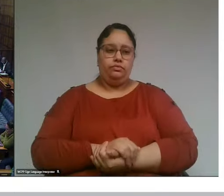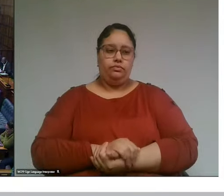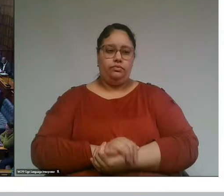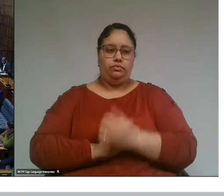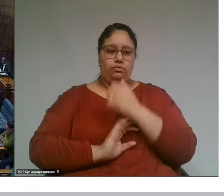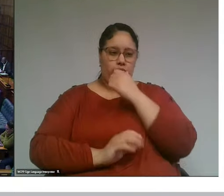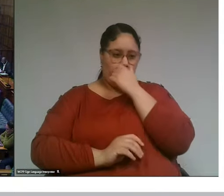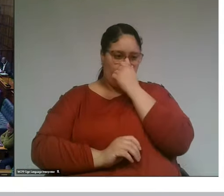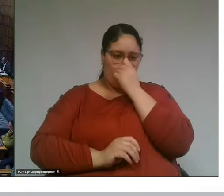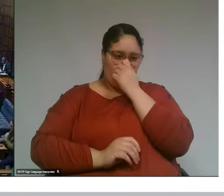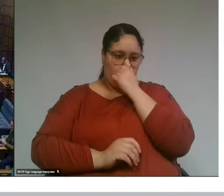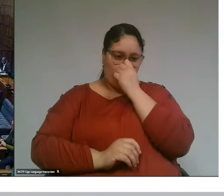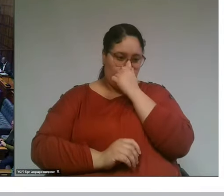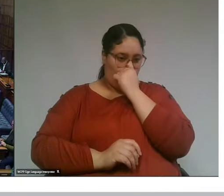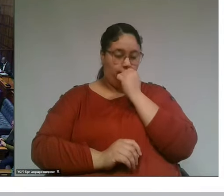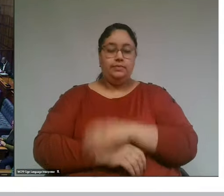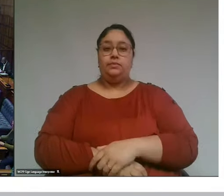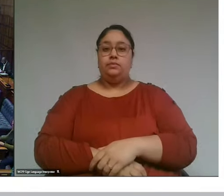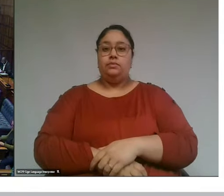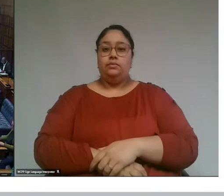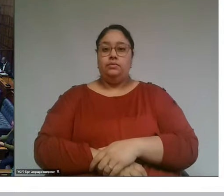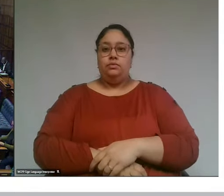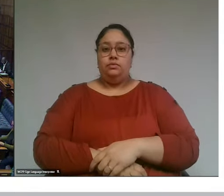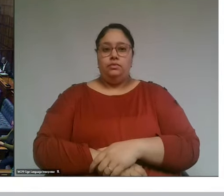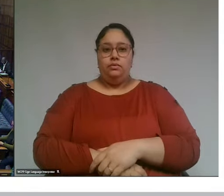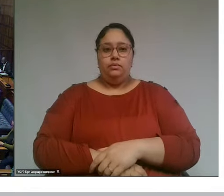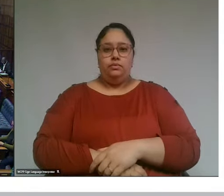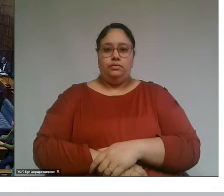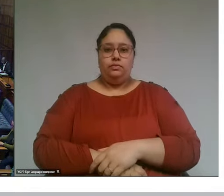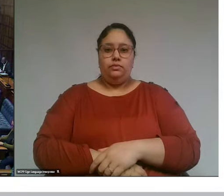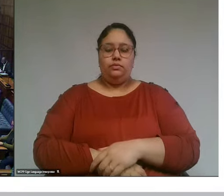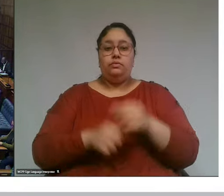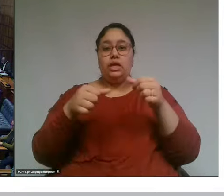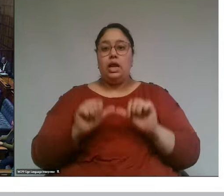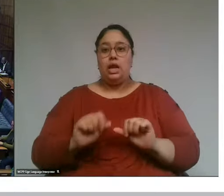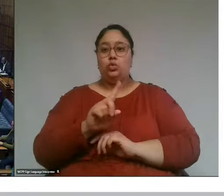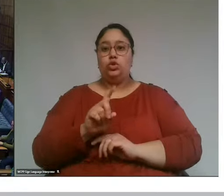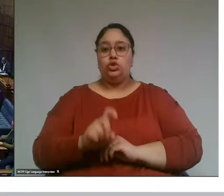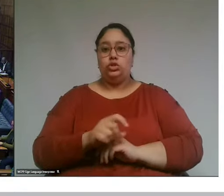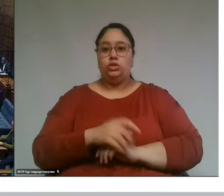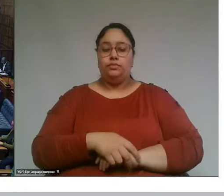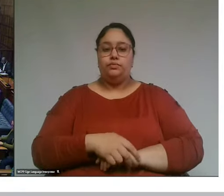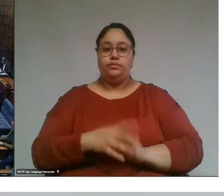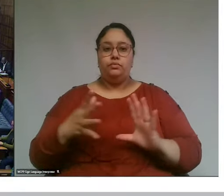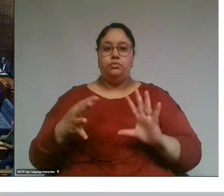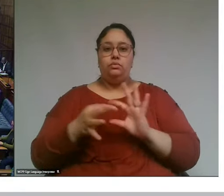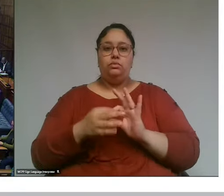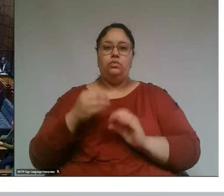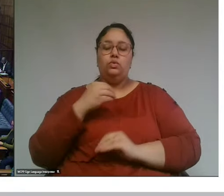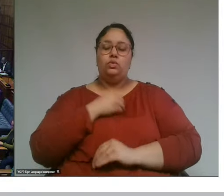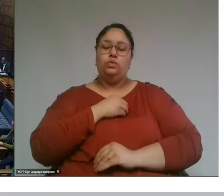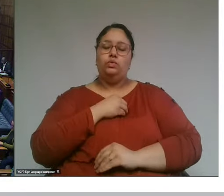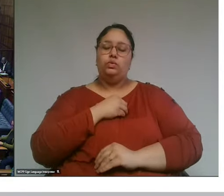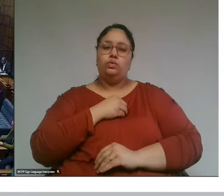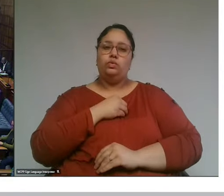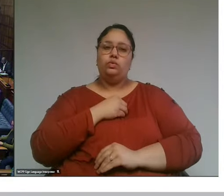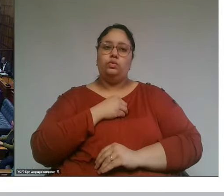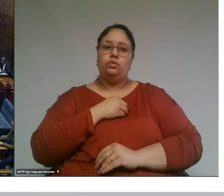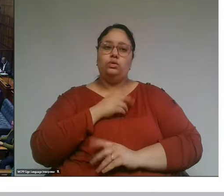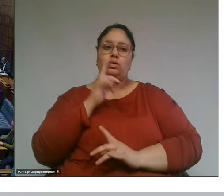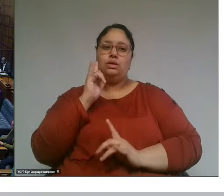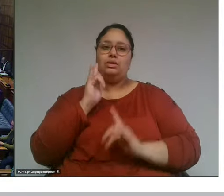thanks if I could then take the um next question that uh relates to um